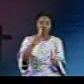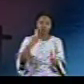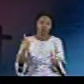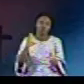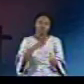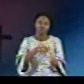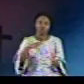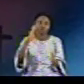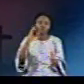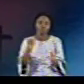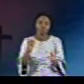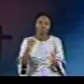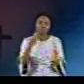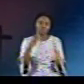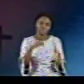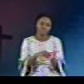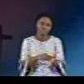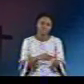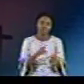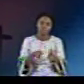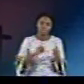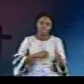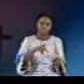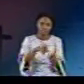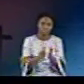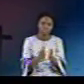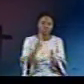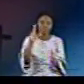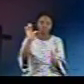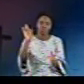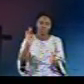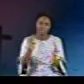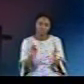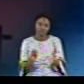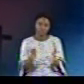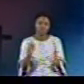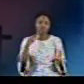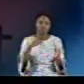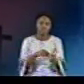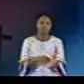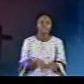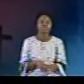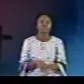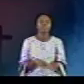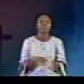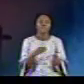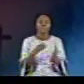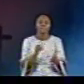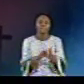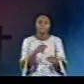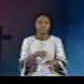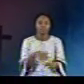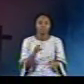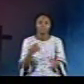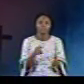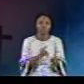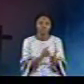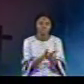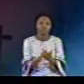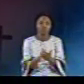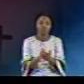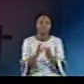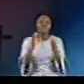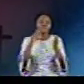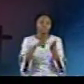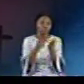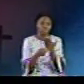after i sat undone when that time was the time of divine crusade at the enugu so i lay my